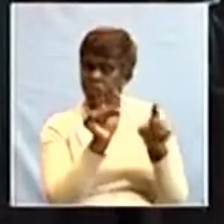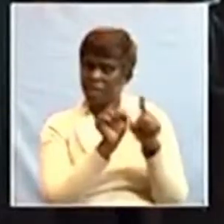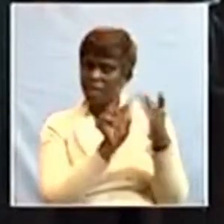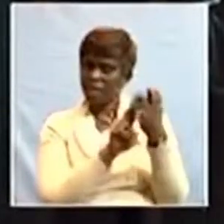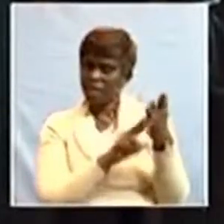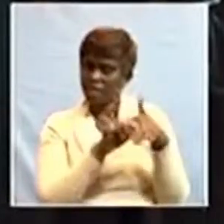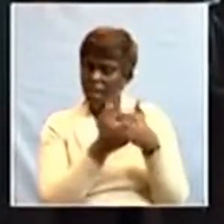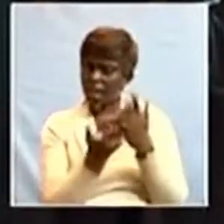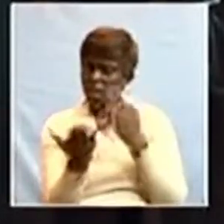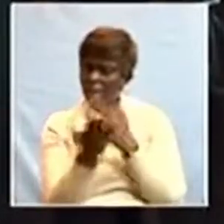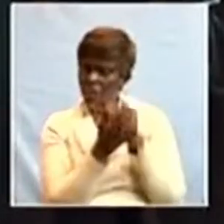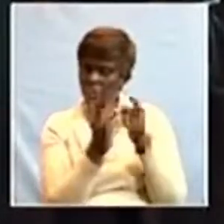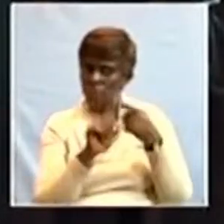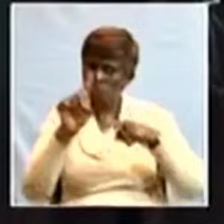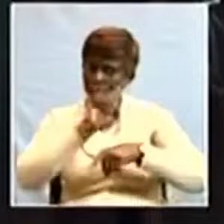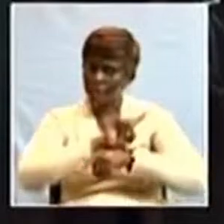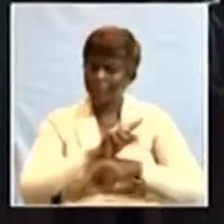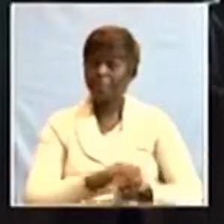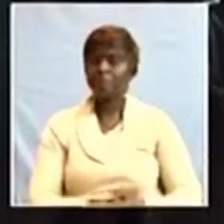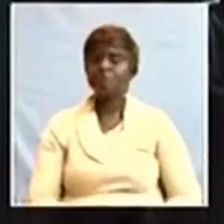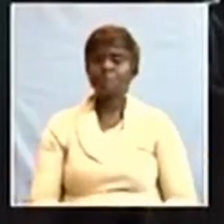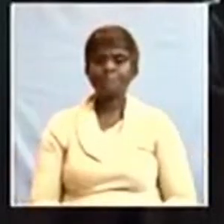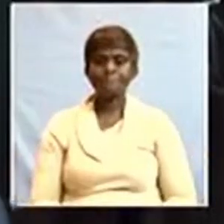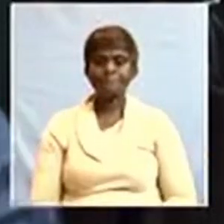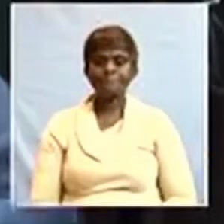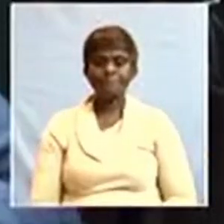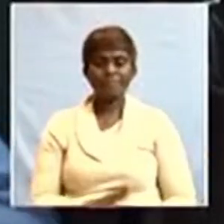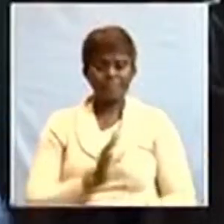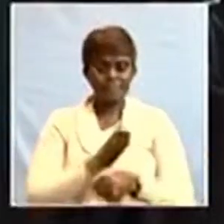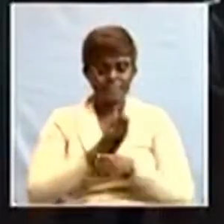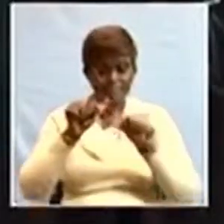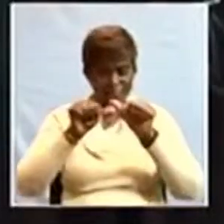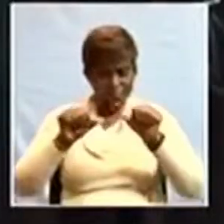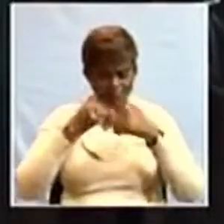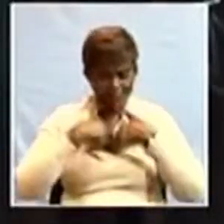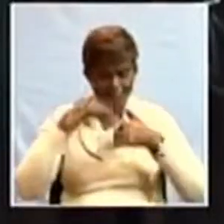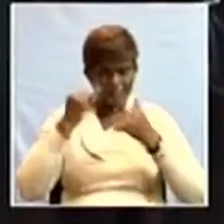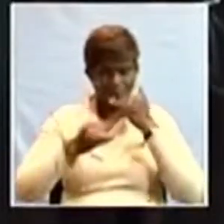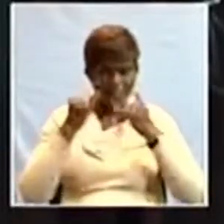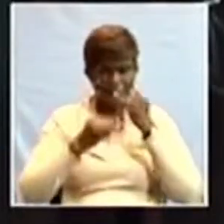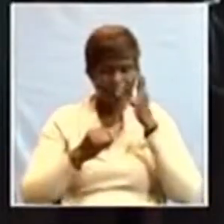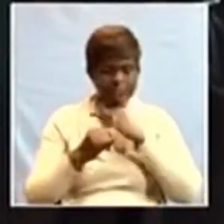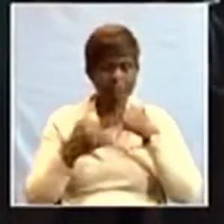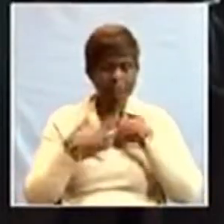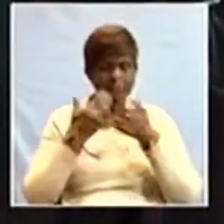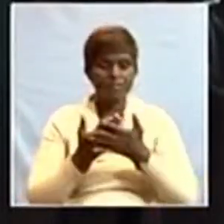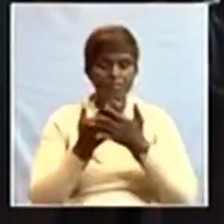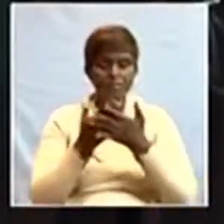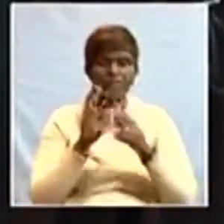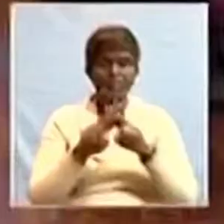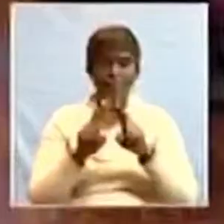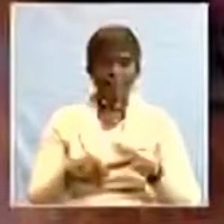records today after the audit had been completed? I submit.